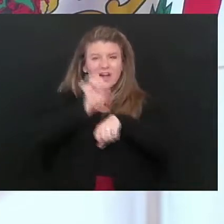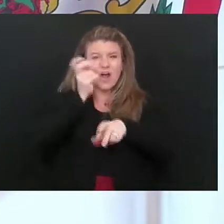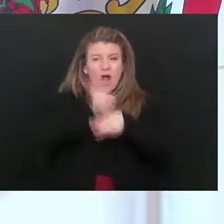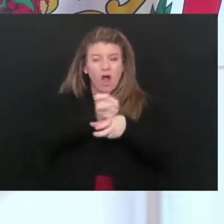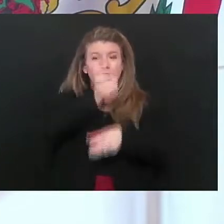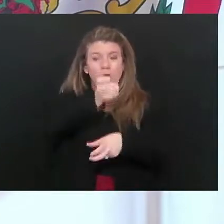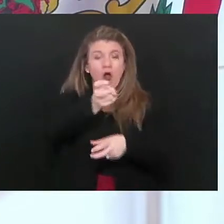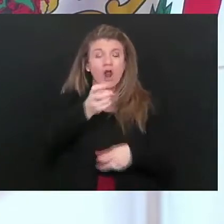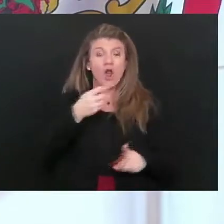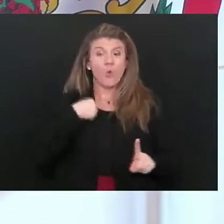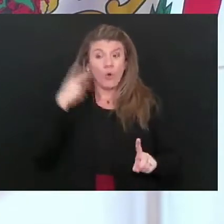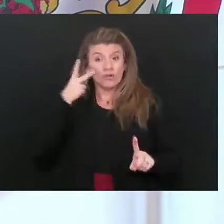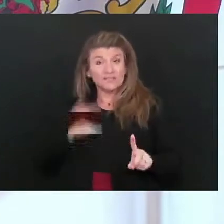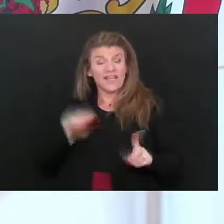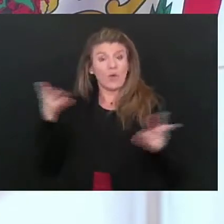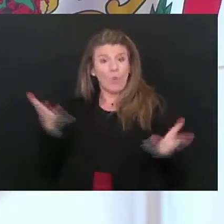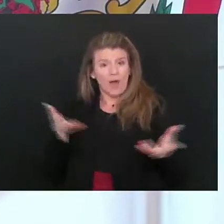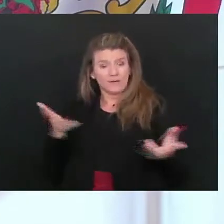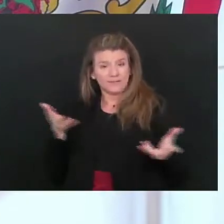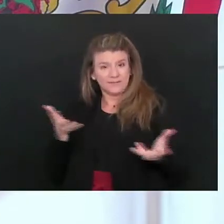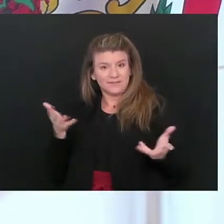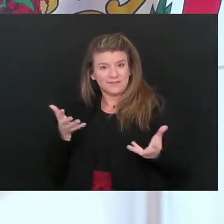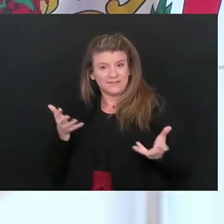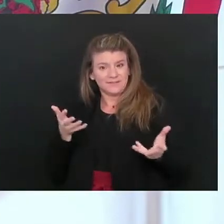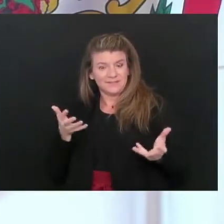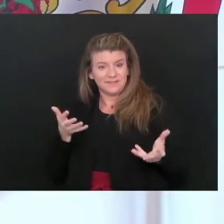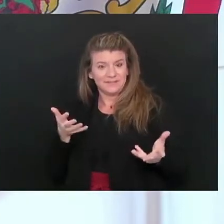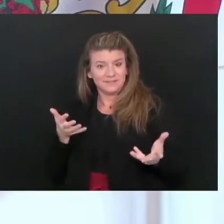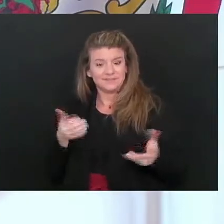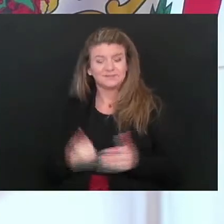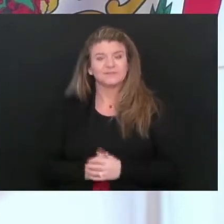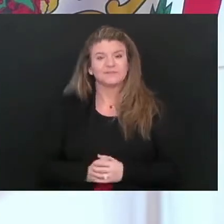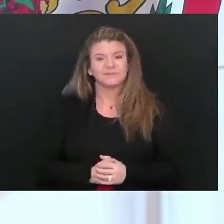what we're seeing is that